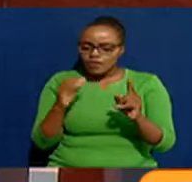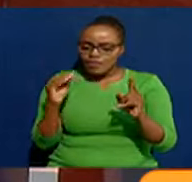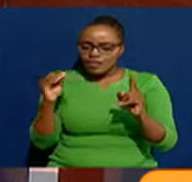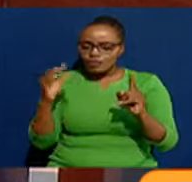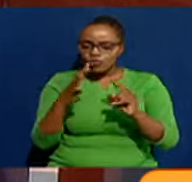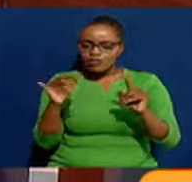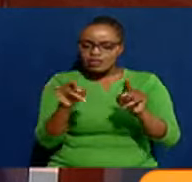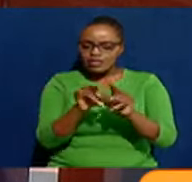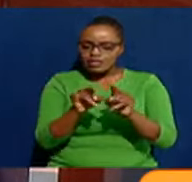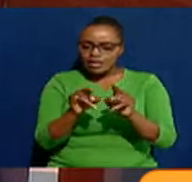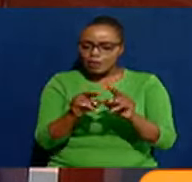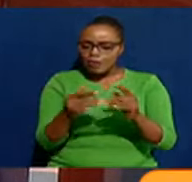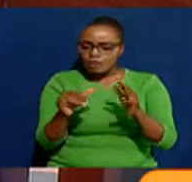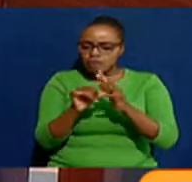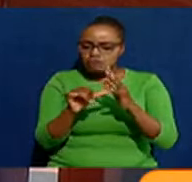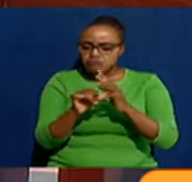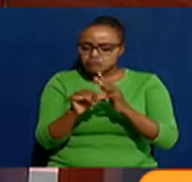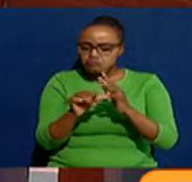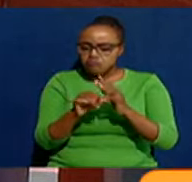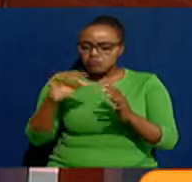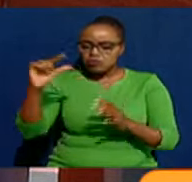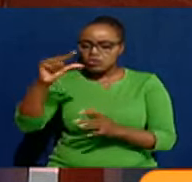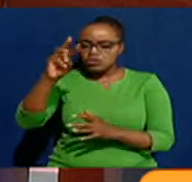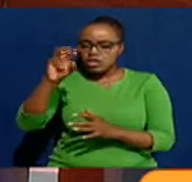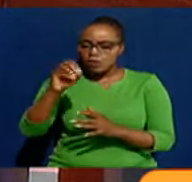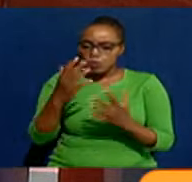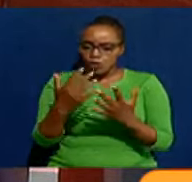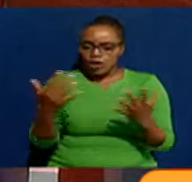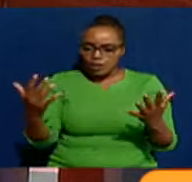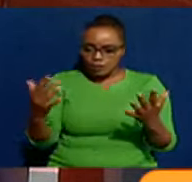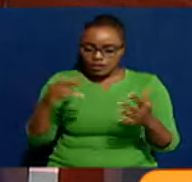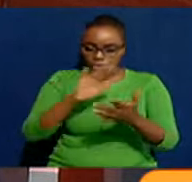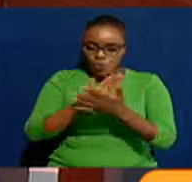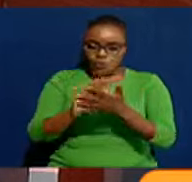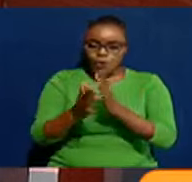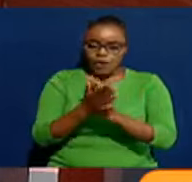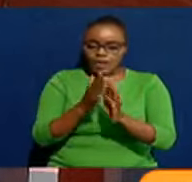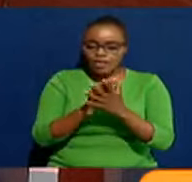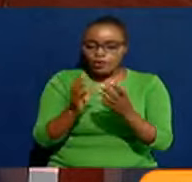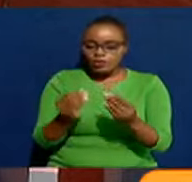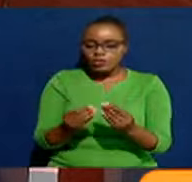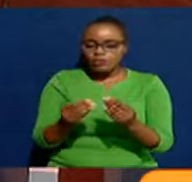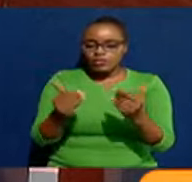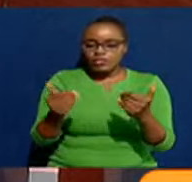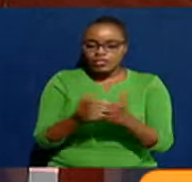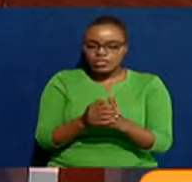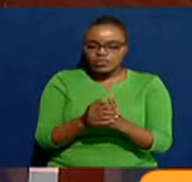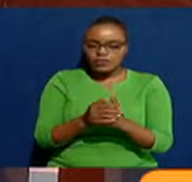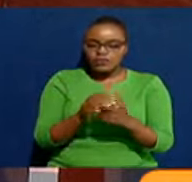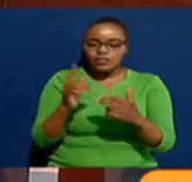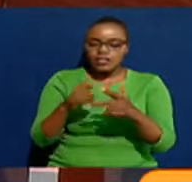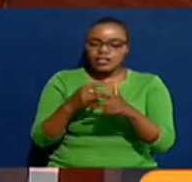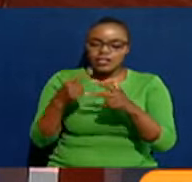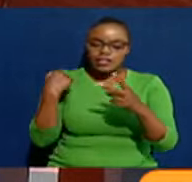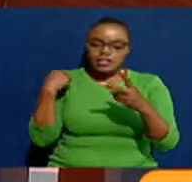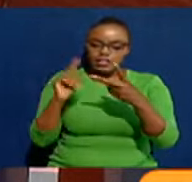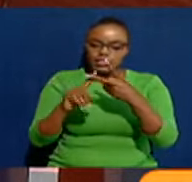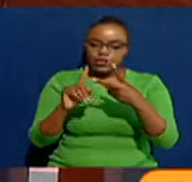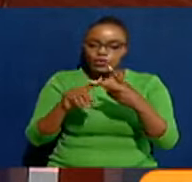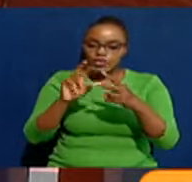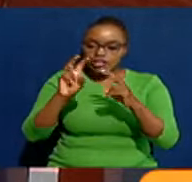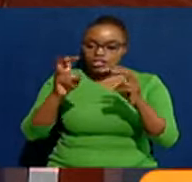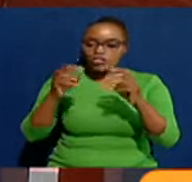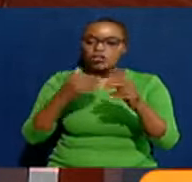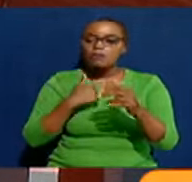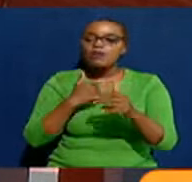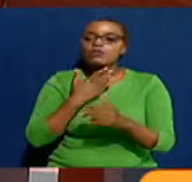same harmful GMO elements without mitigation? The second issue, I